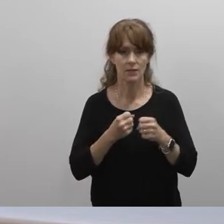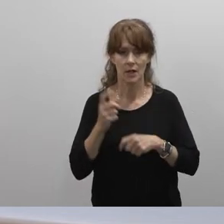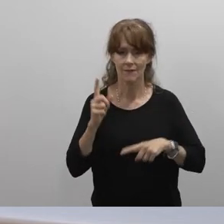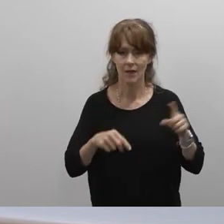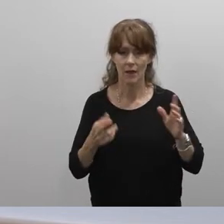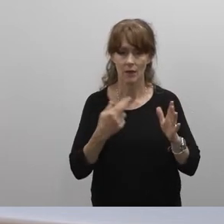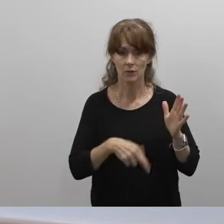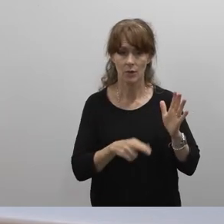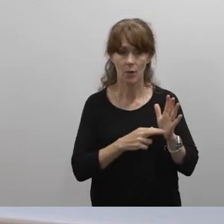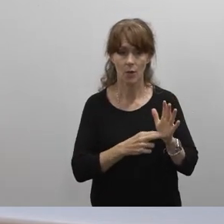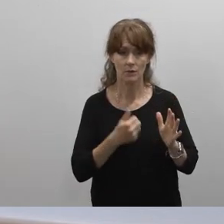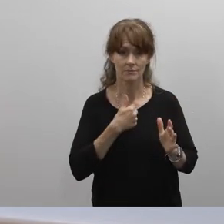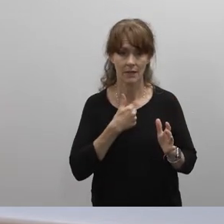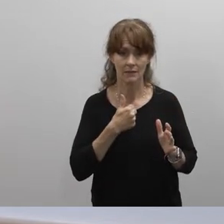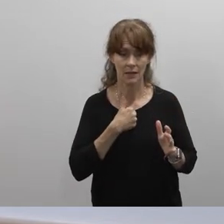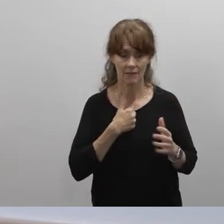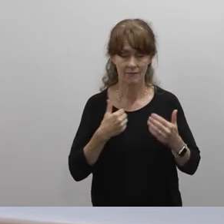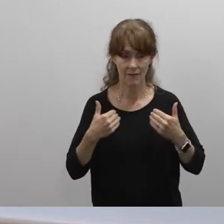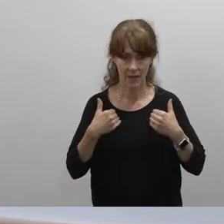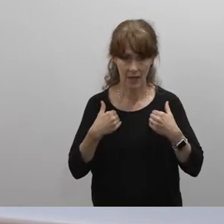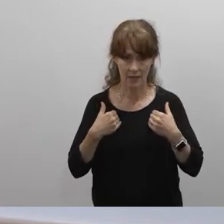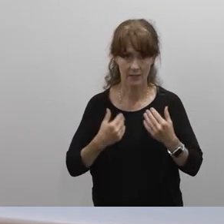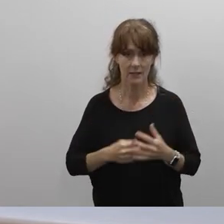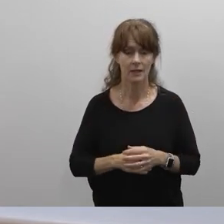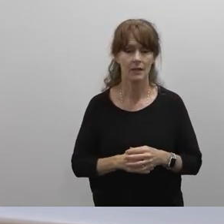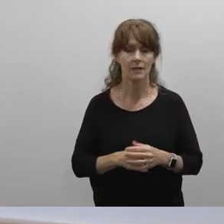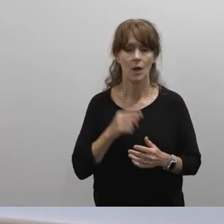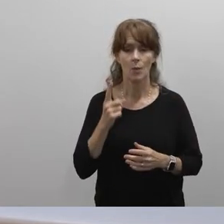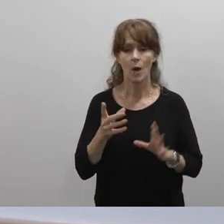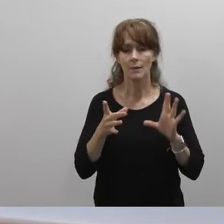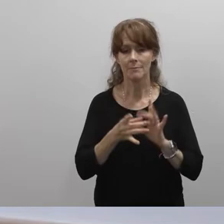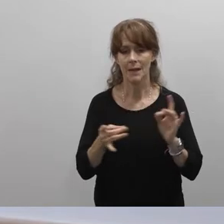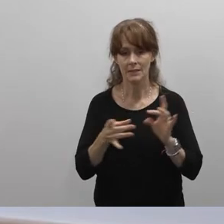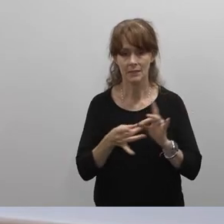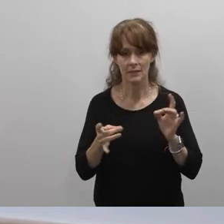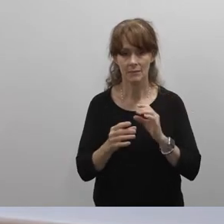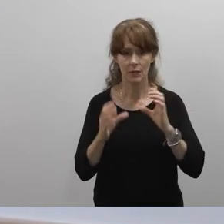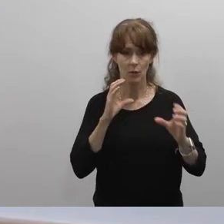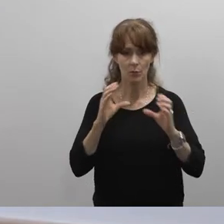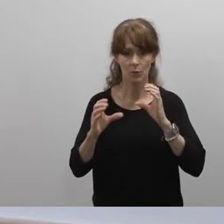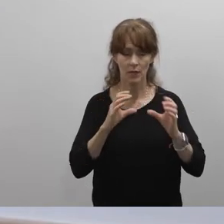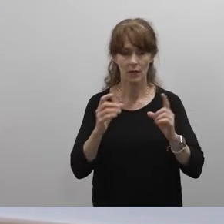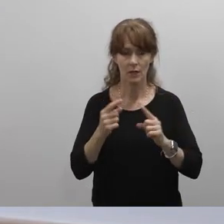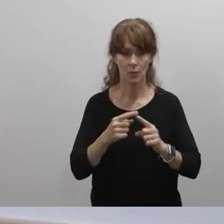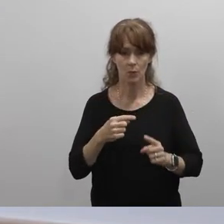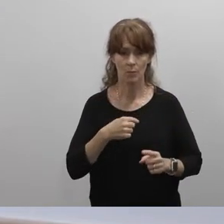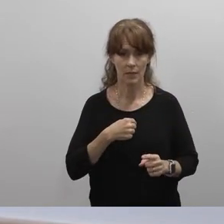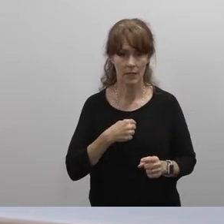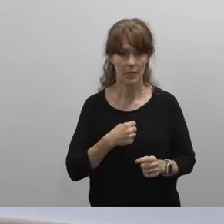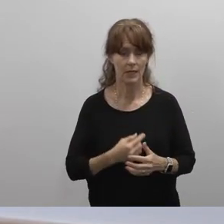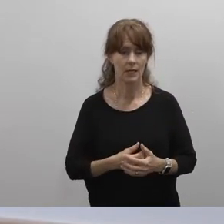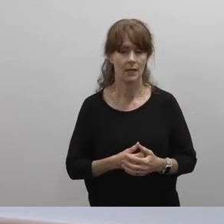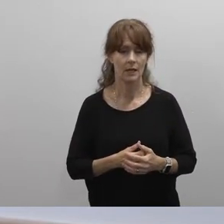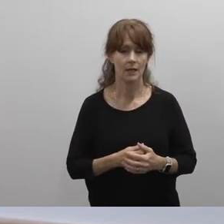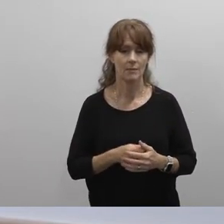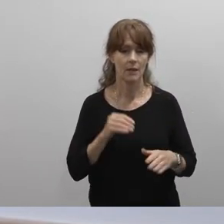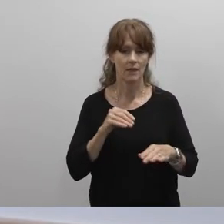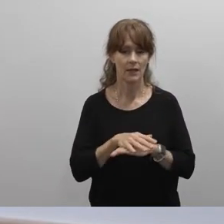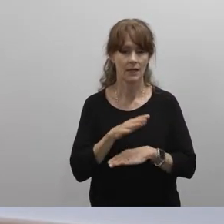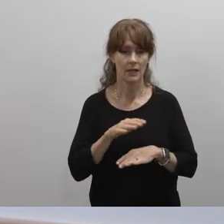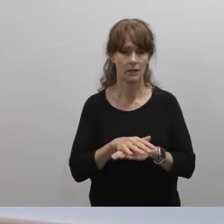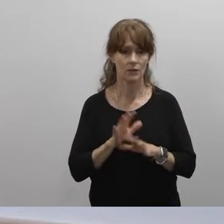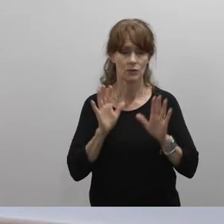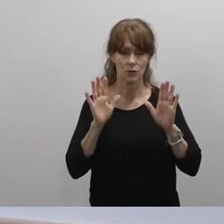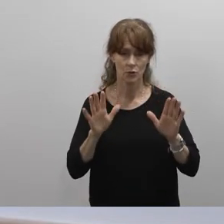roles that I've had. And one of the messages that has been communicated to me by the Council of Great